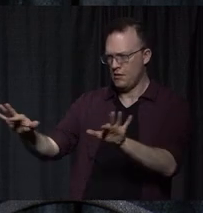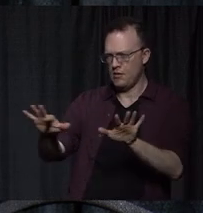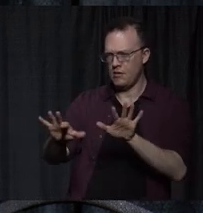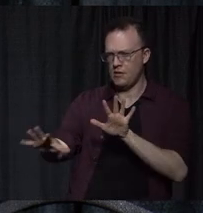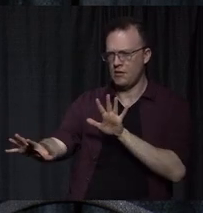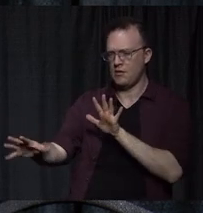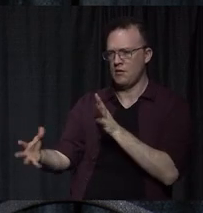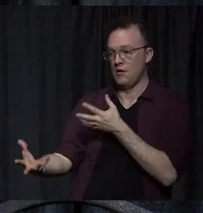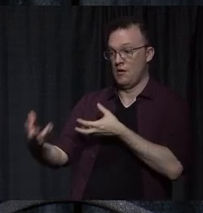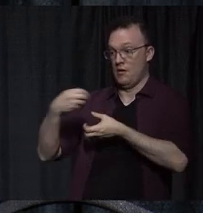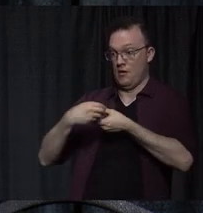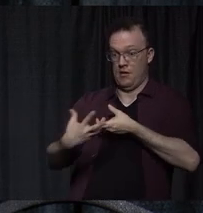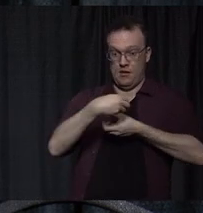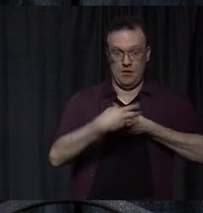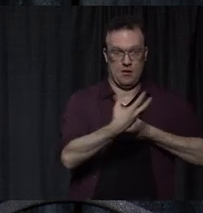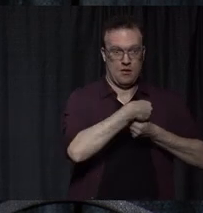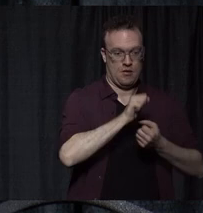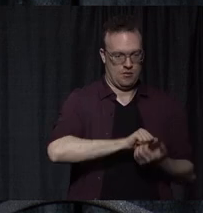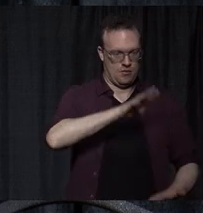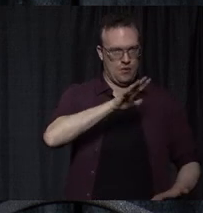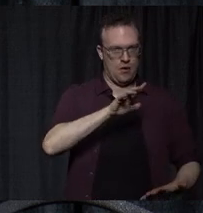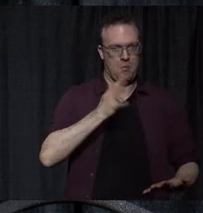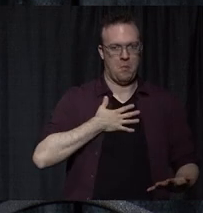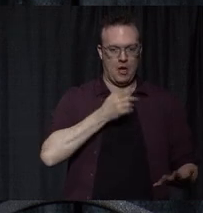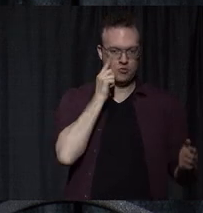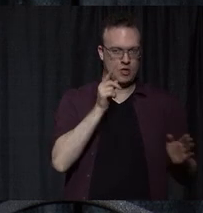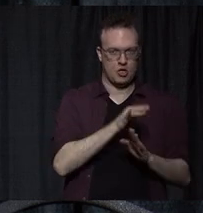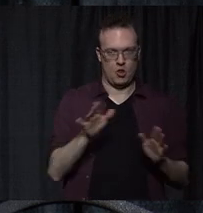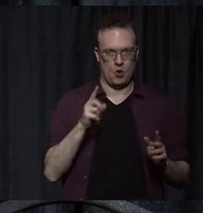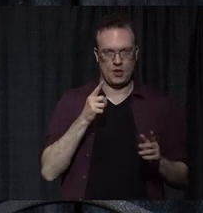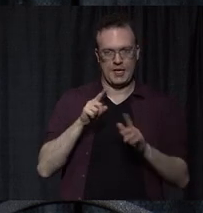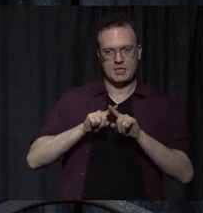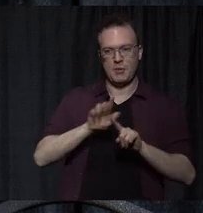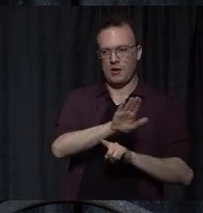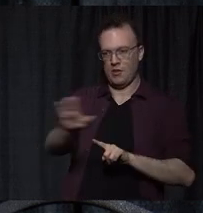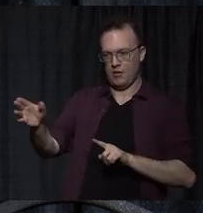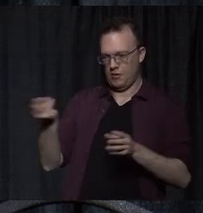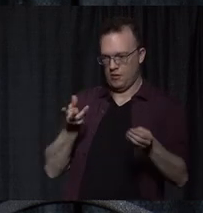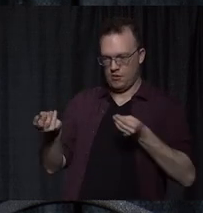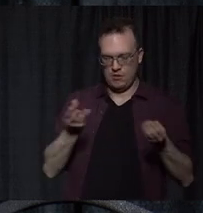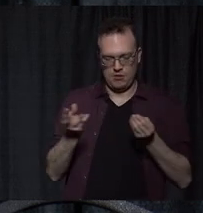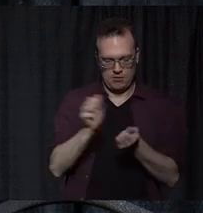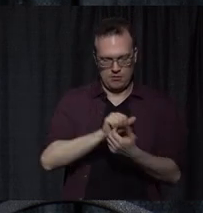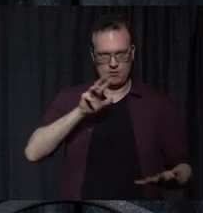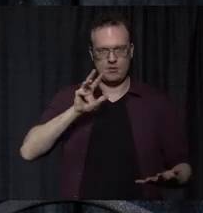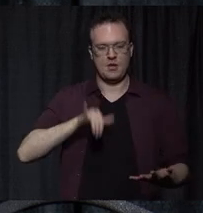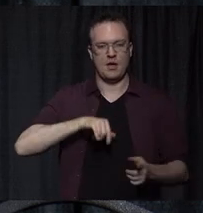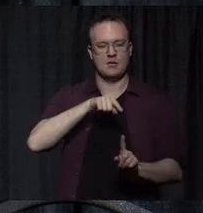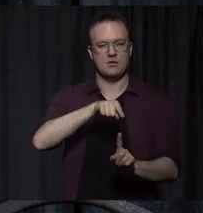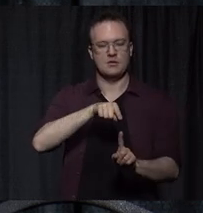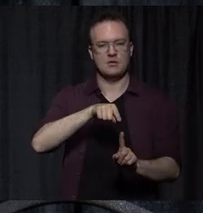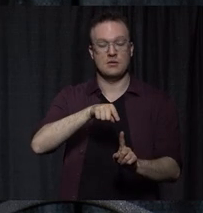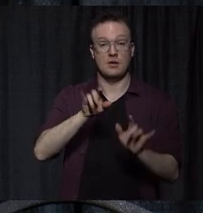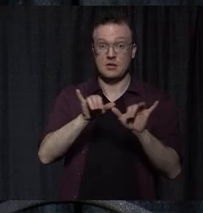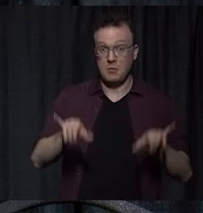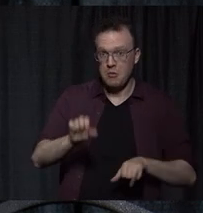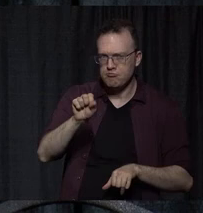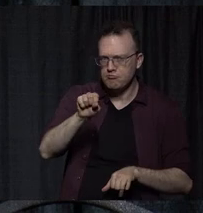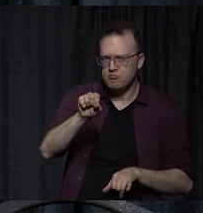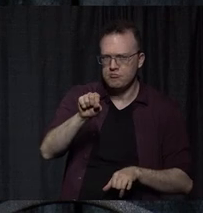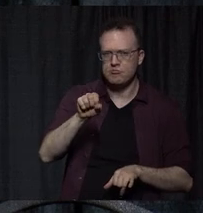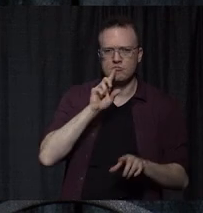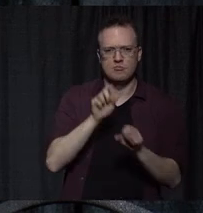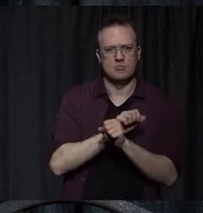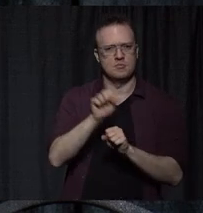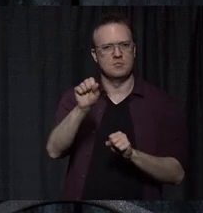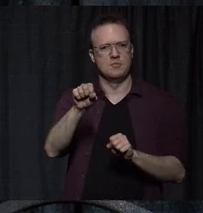my own out of it. And you know, there's some of, it's systemic for sure. And that's